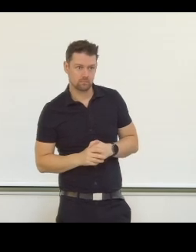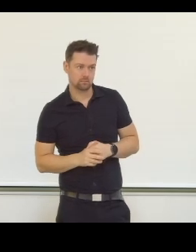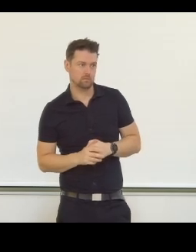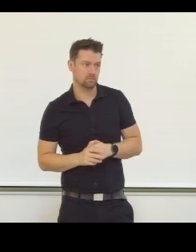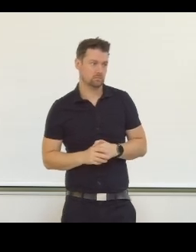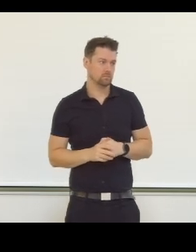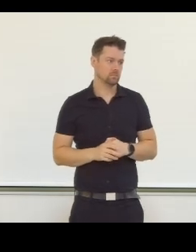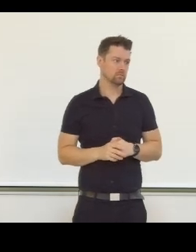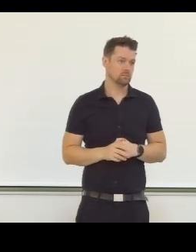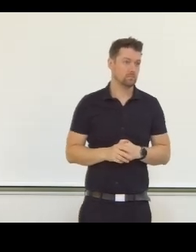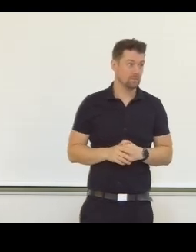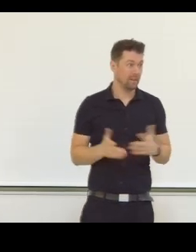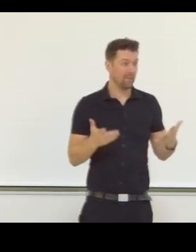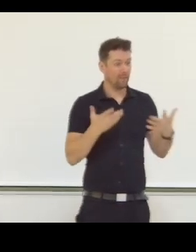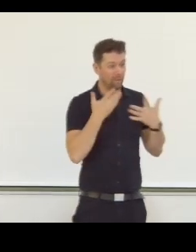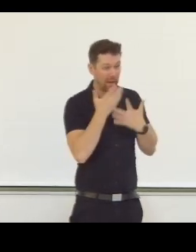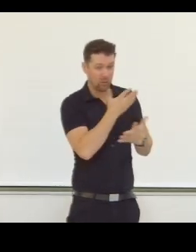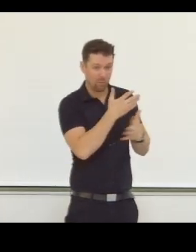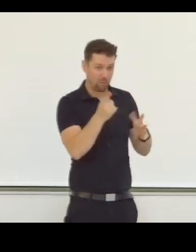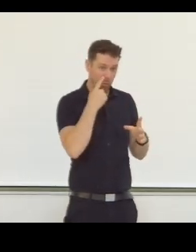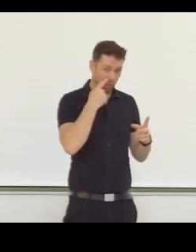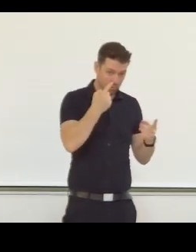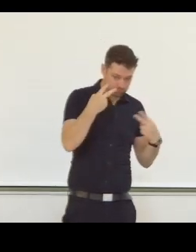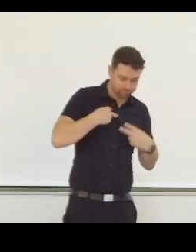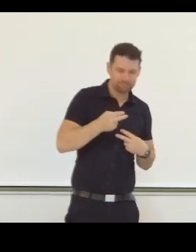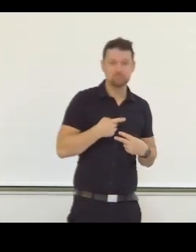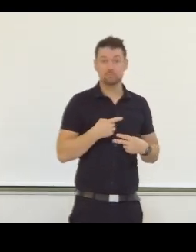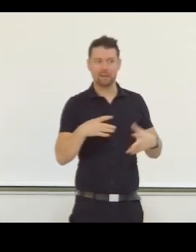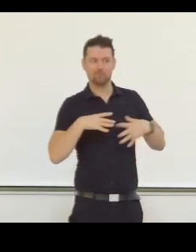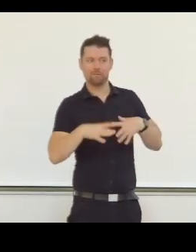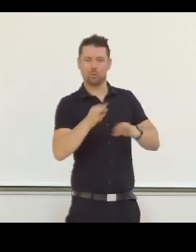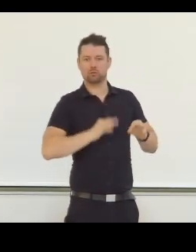And I thank you for your attention, and I'm ready to take your questions.